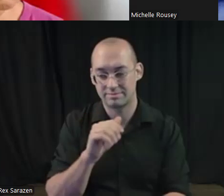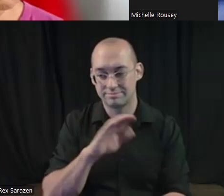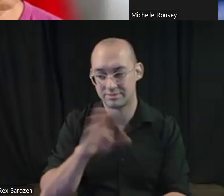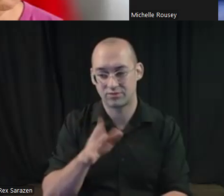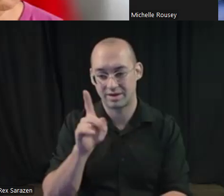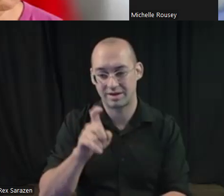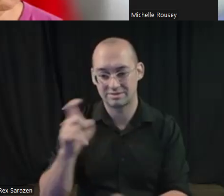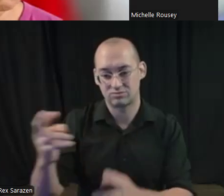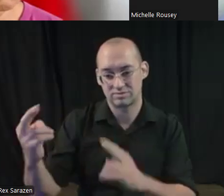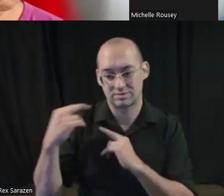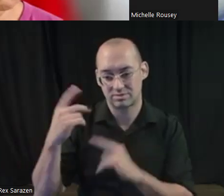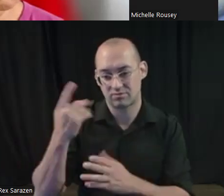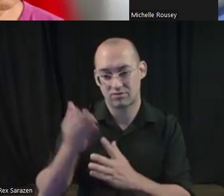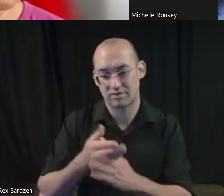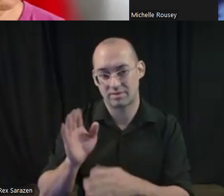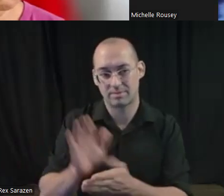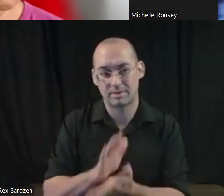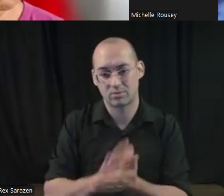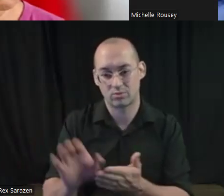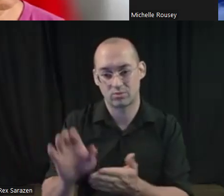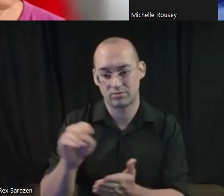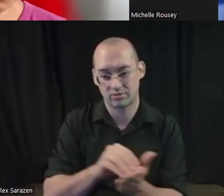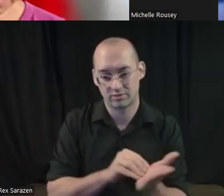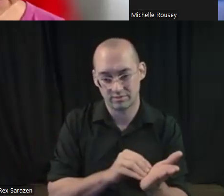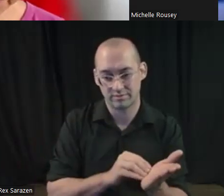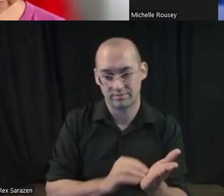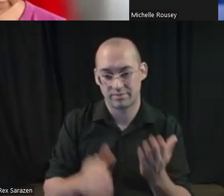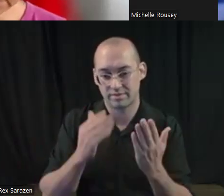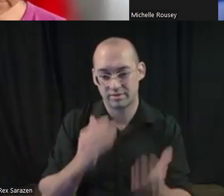for filing the paperwork and filling them in? Thank you.